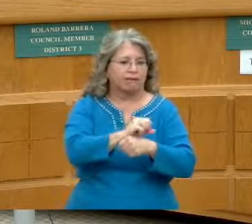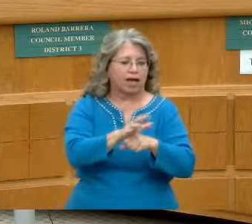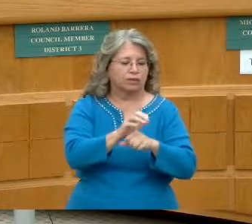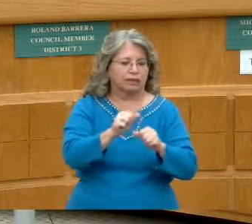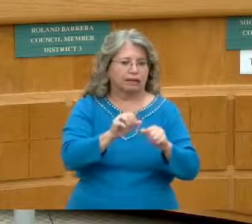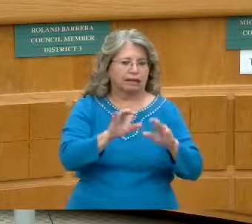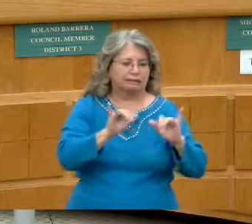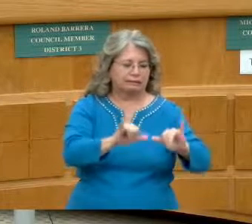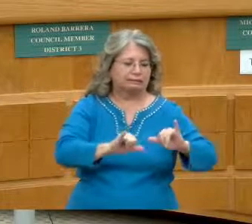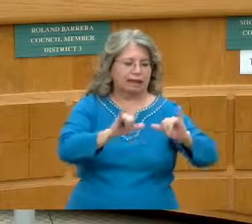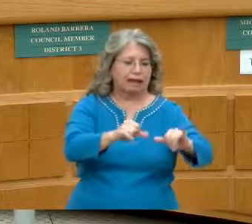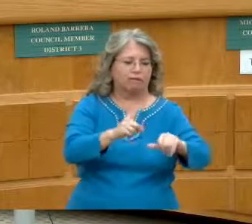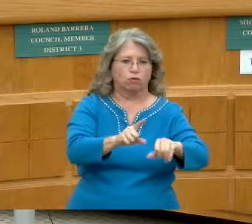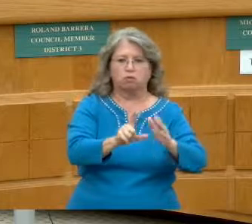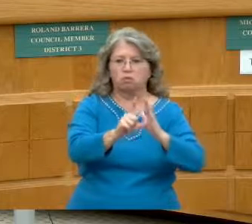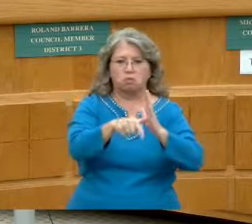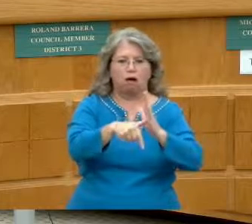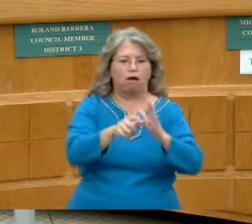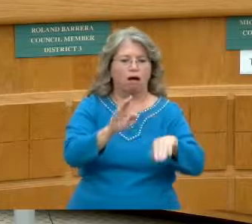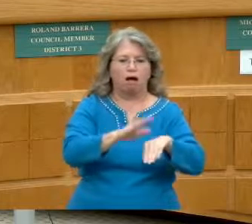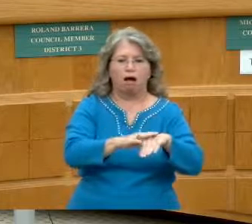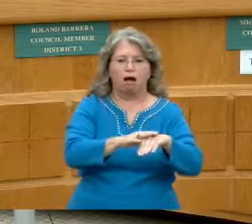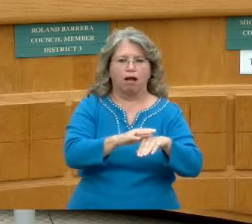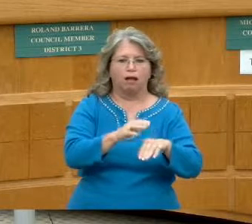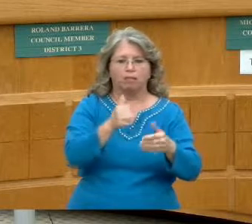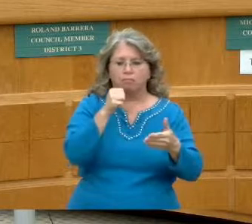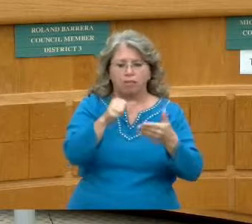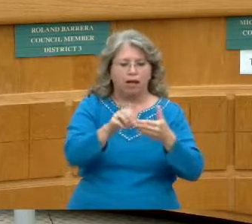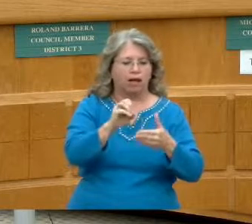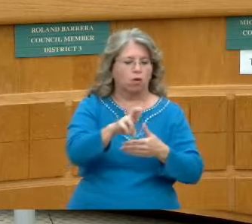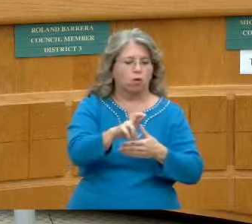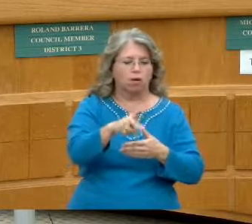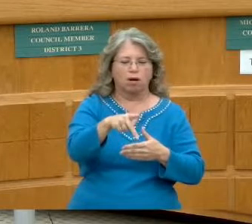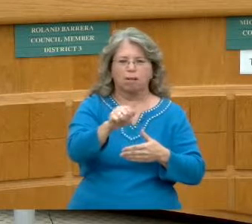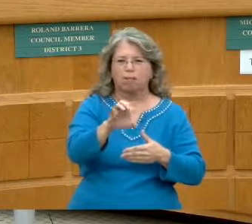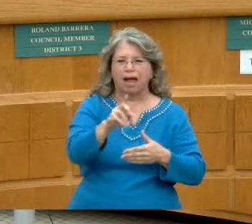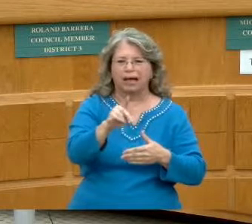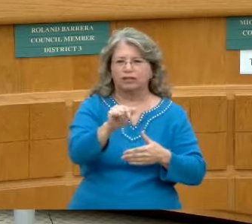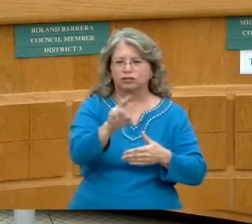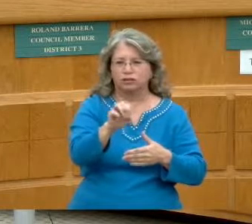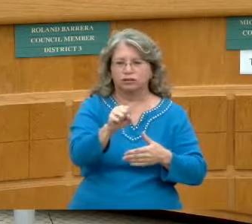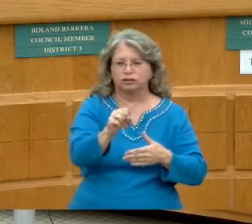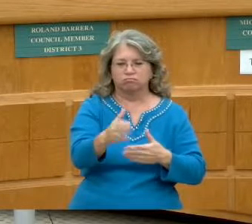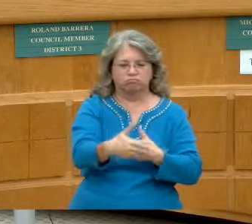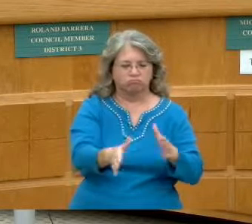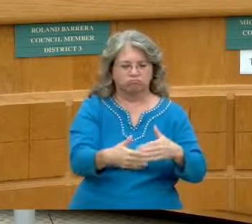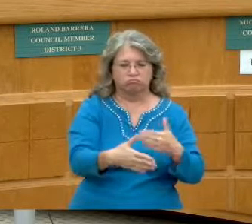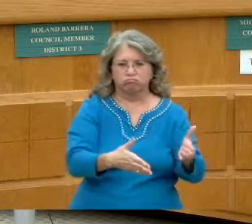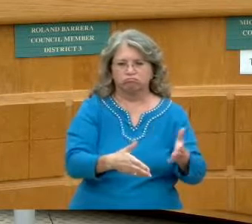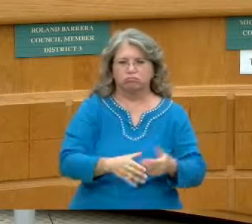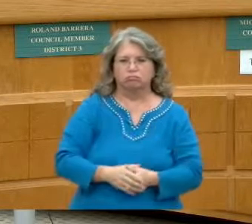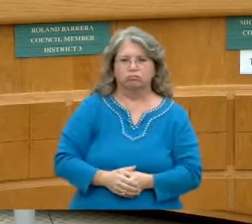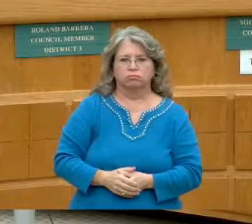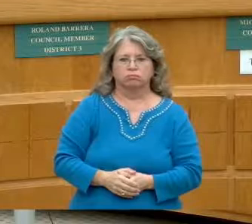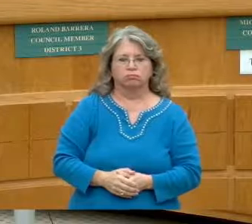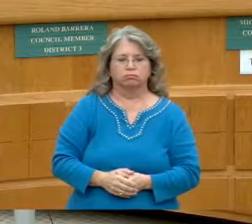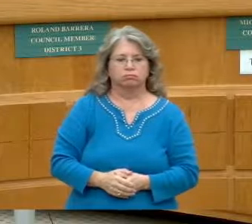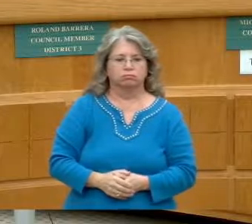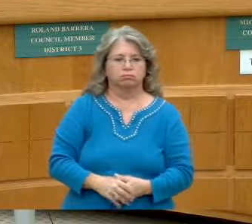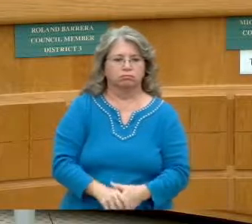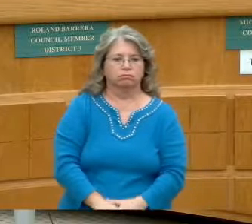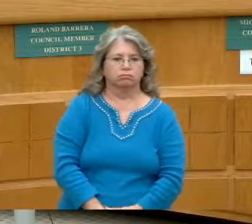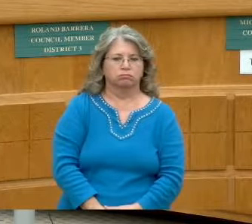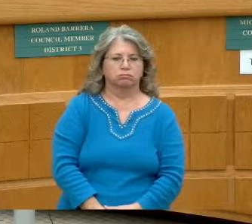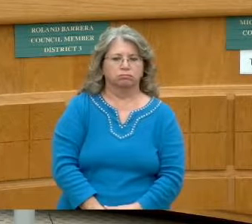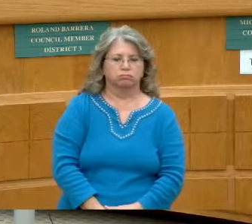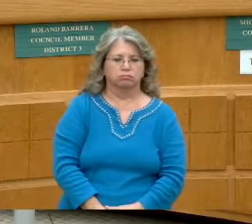packages. ¿Puedo obtener COVID-19 por correo o paquetes? En este momento no hay evidencia de que el virus pueda sobrevivir durante un periodo prolongado